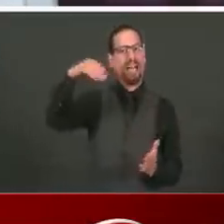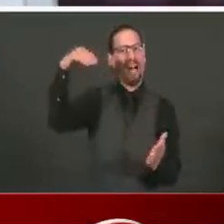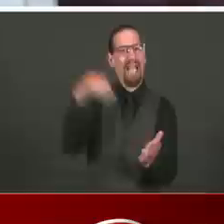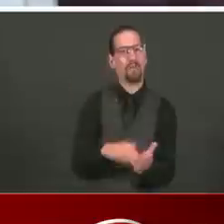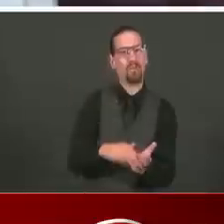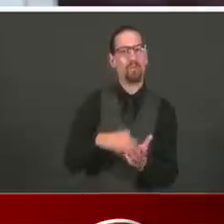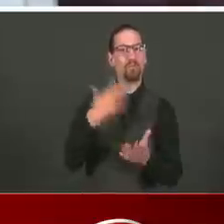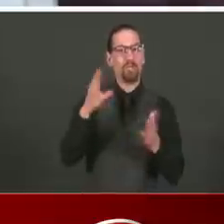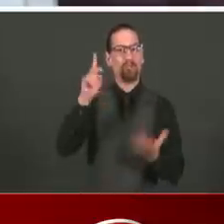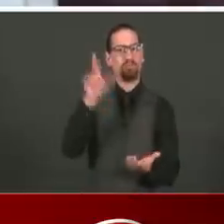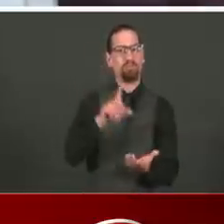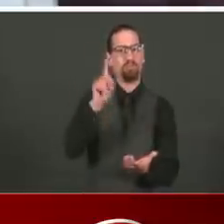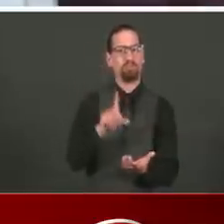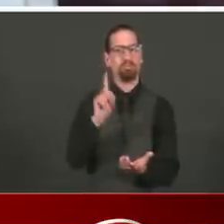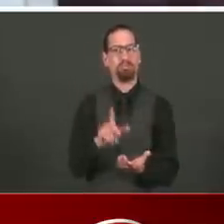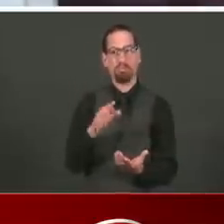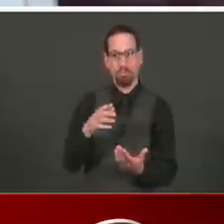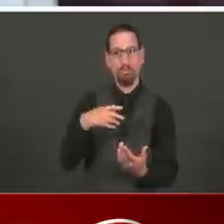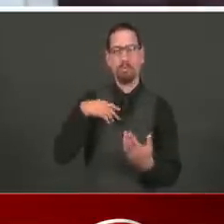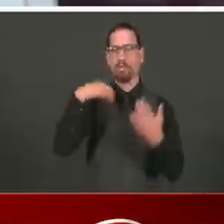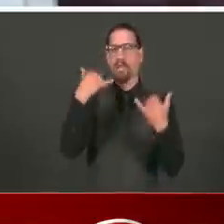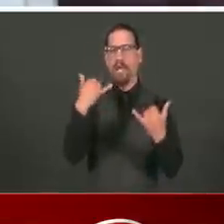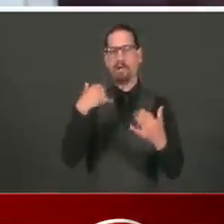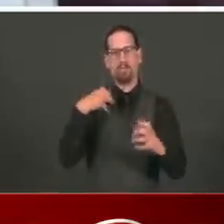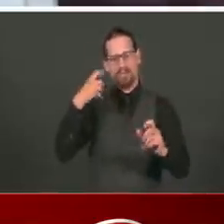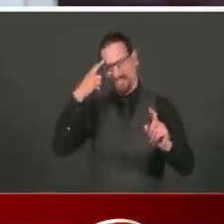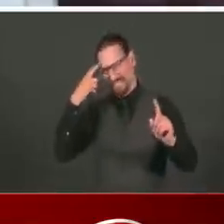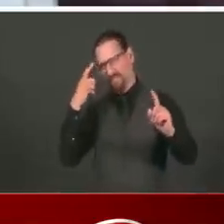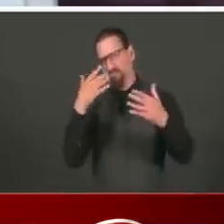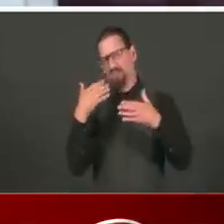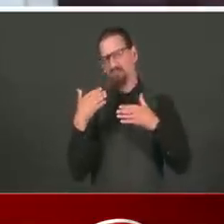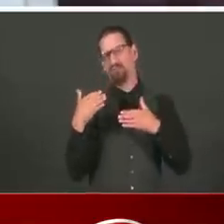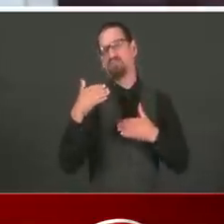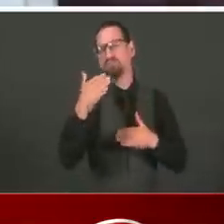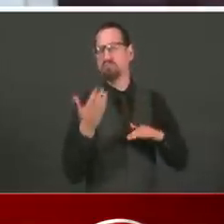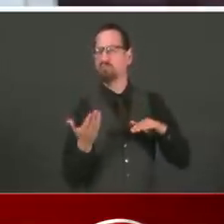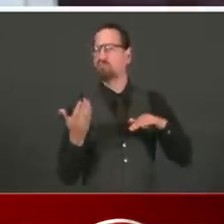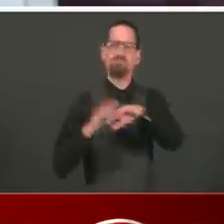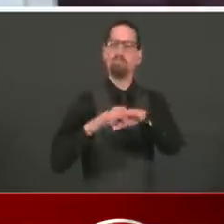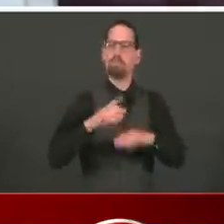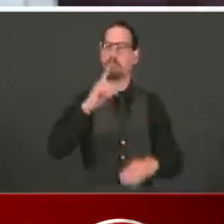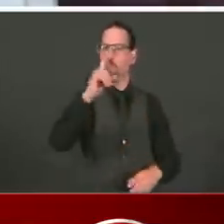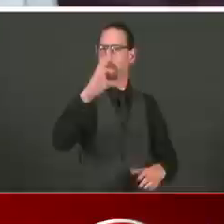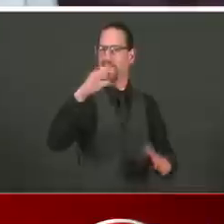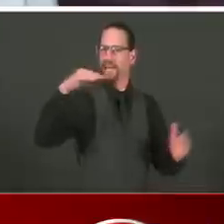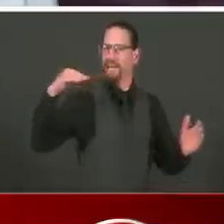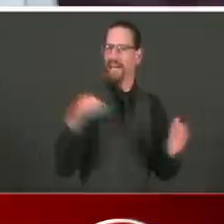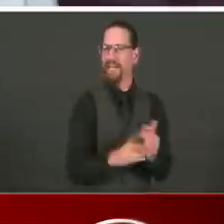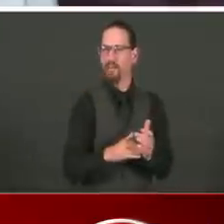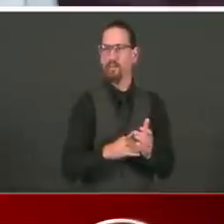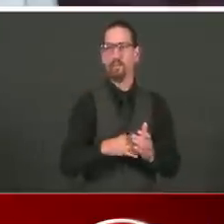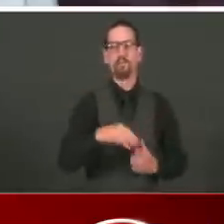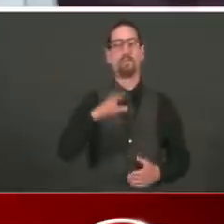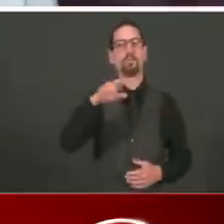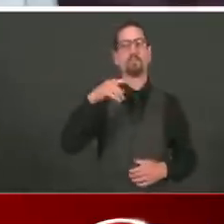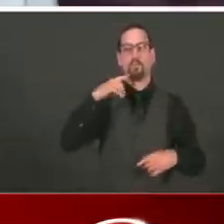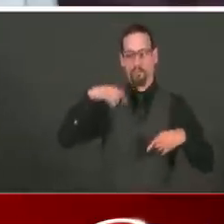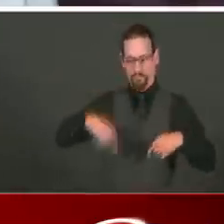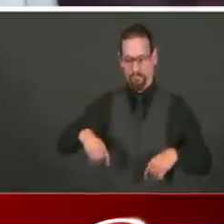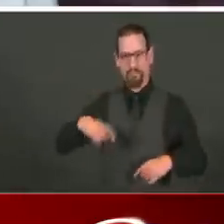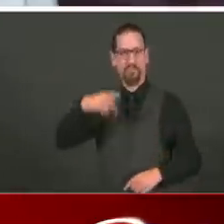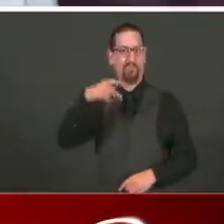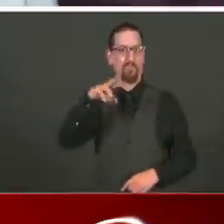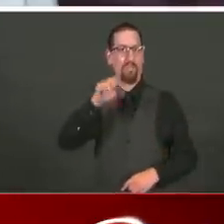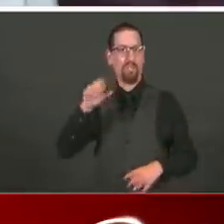us at 100,000. Listen, as these press conferences go from 3 days a week to 2 days a